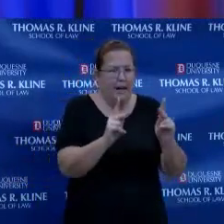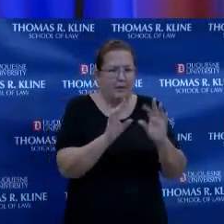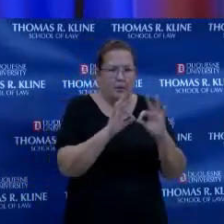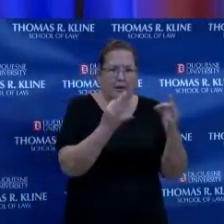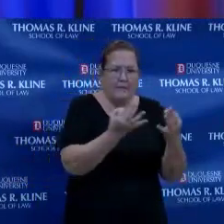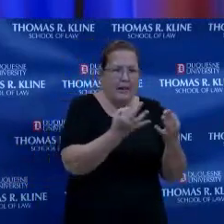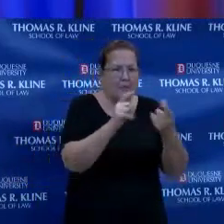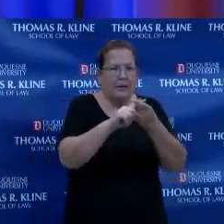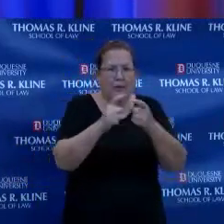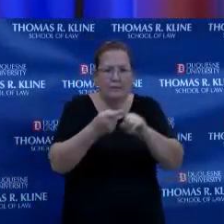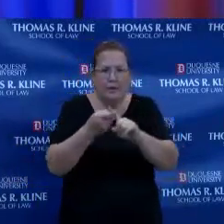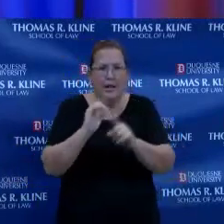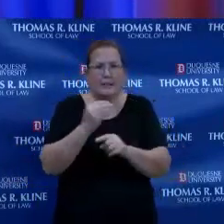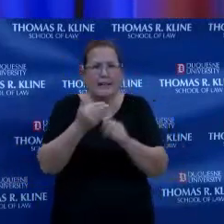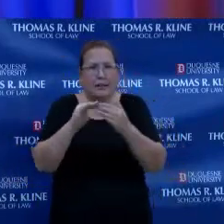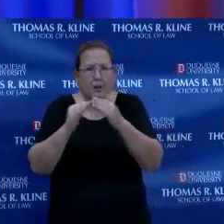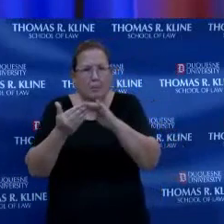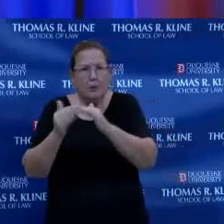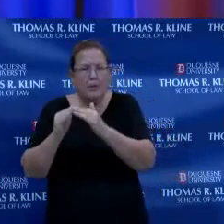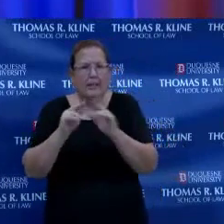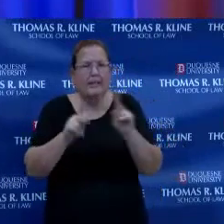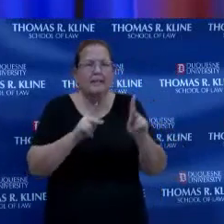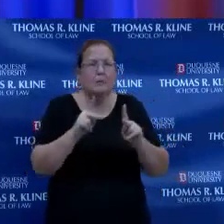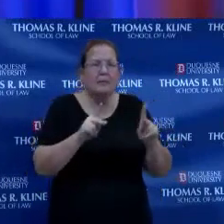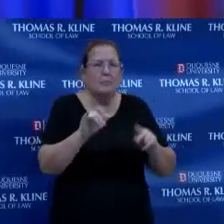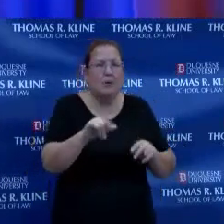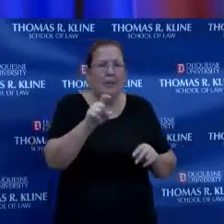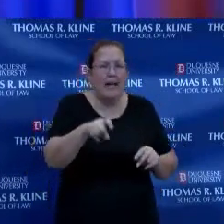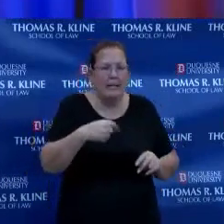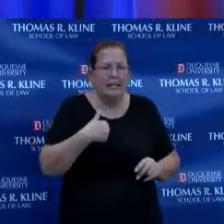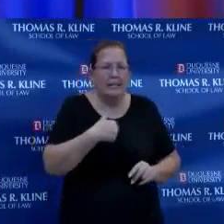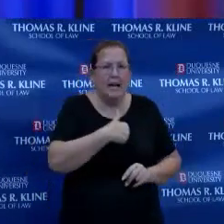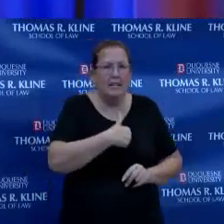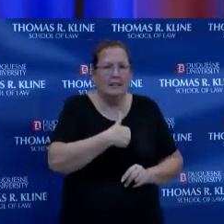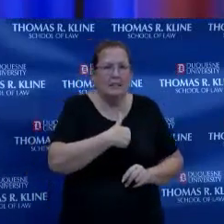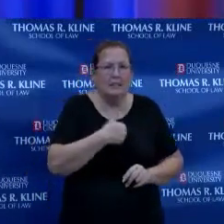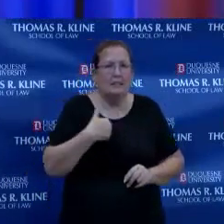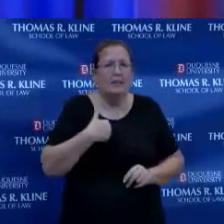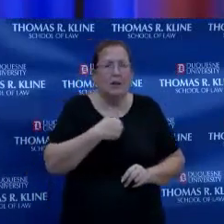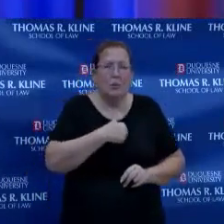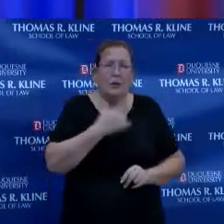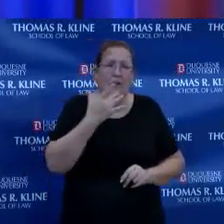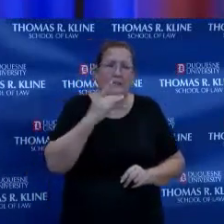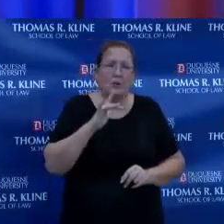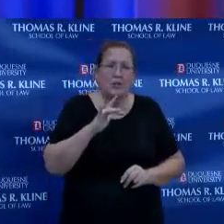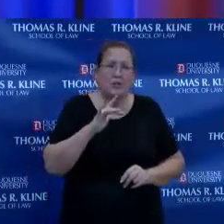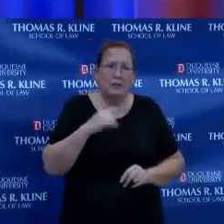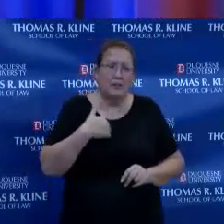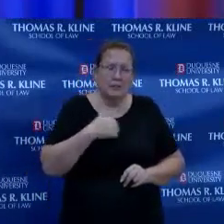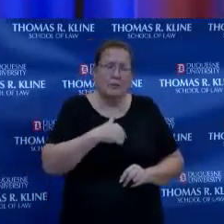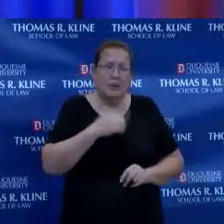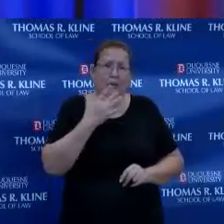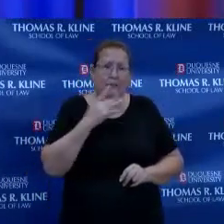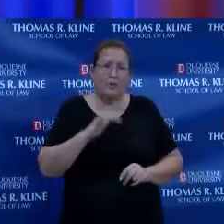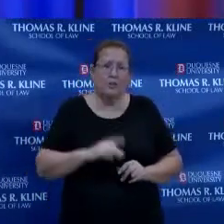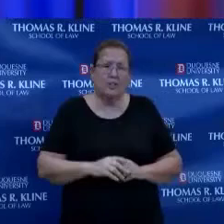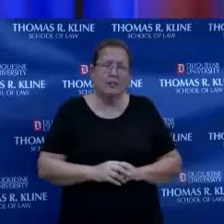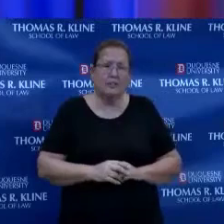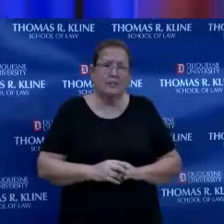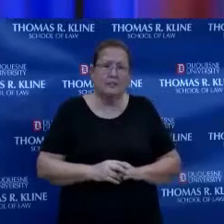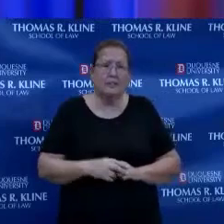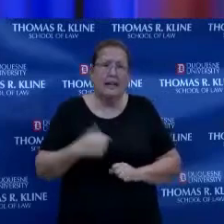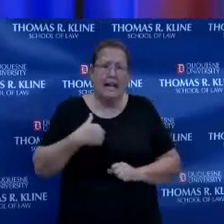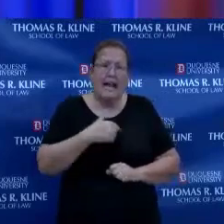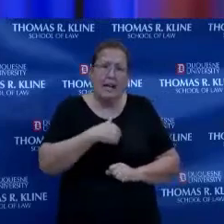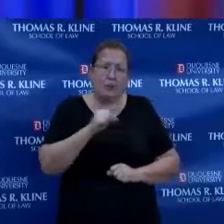community, to people who need us. We're the fortunate. We're the fortunate. And we have